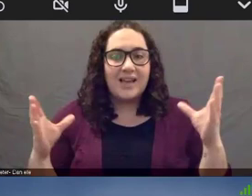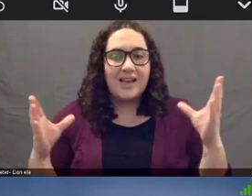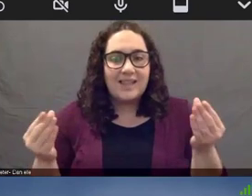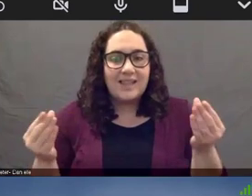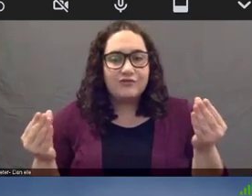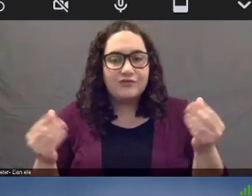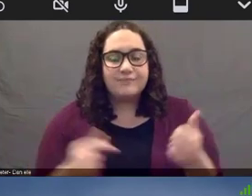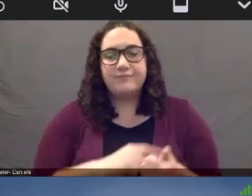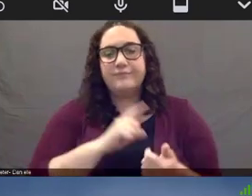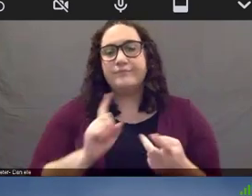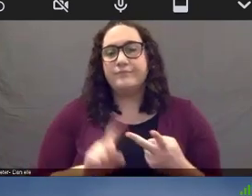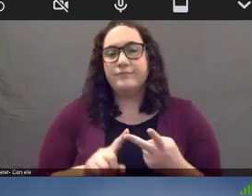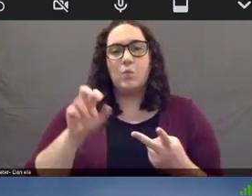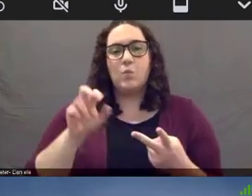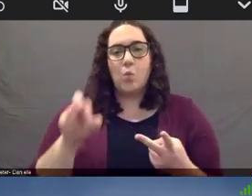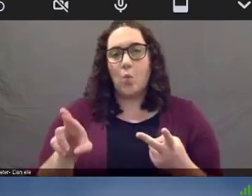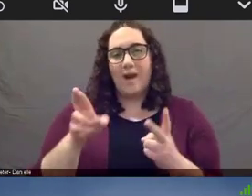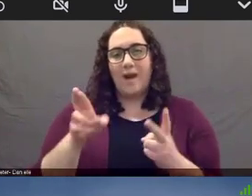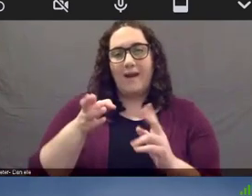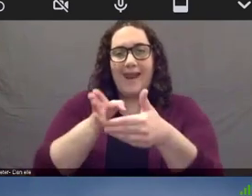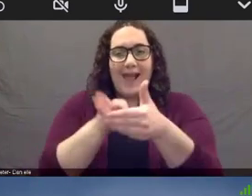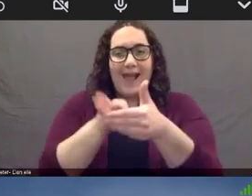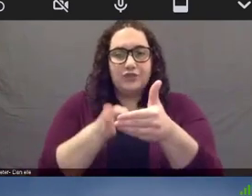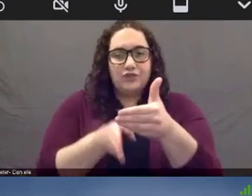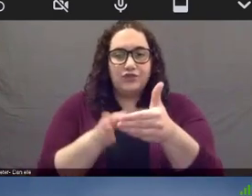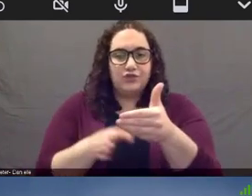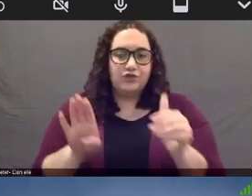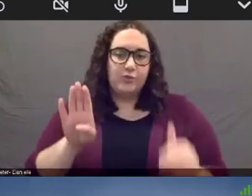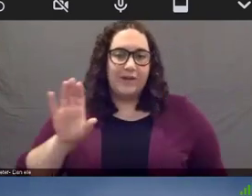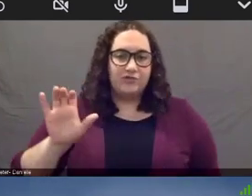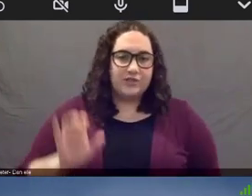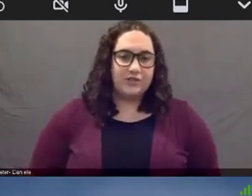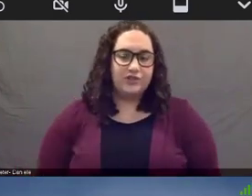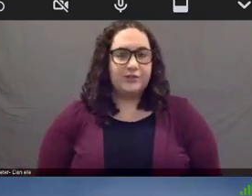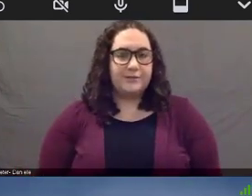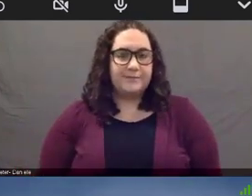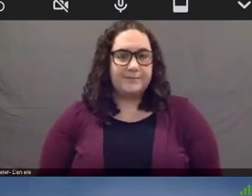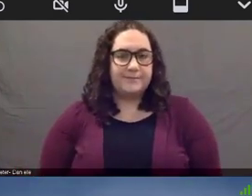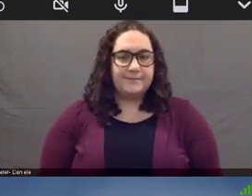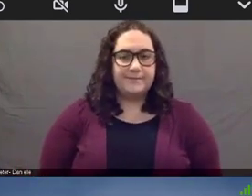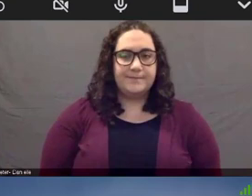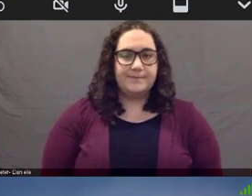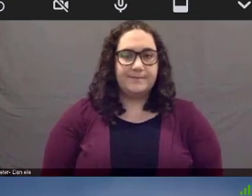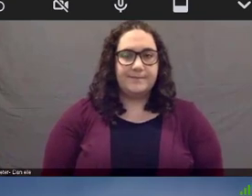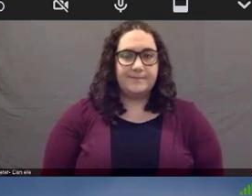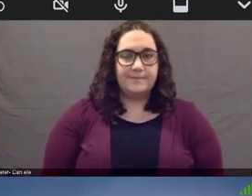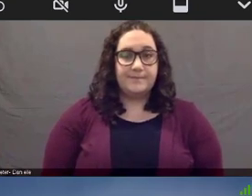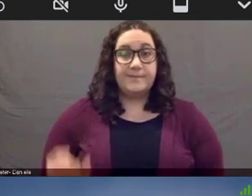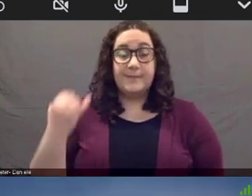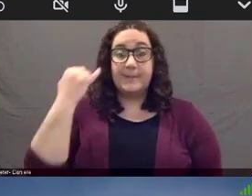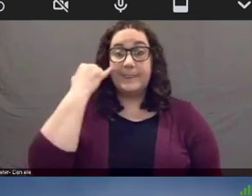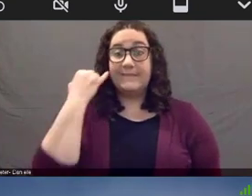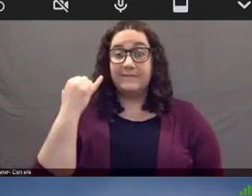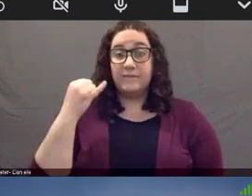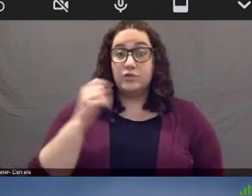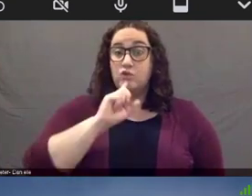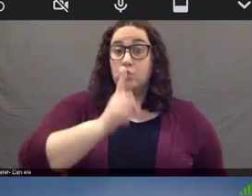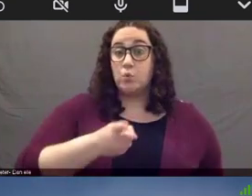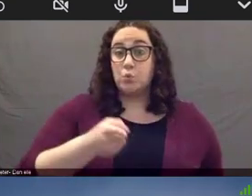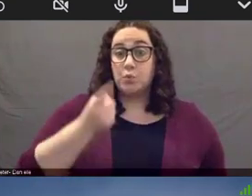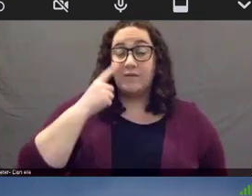And if these things are true for a Cartesian wall, then we get this approximate solution up